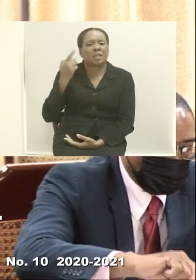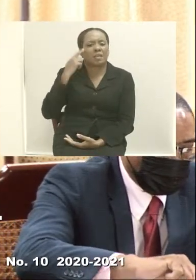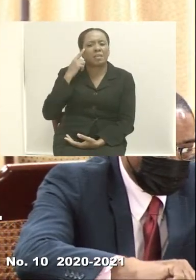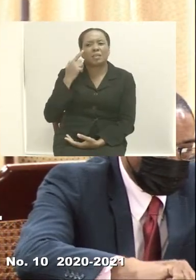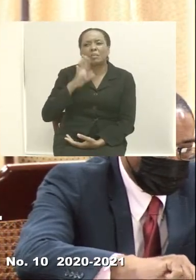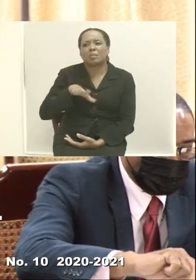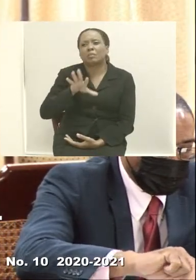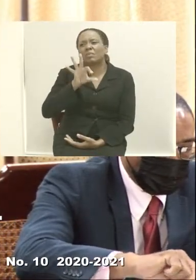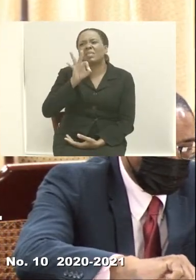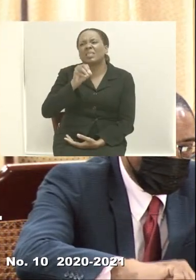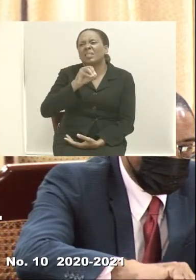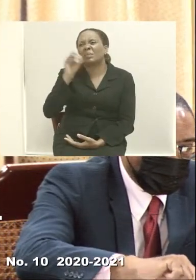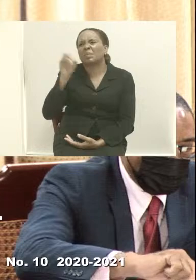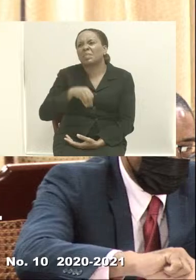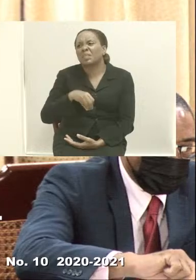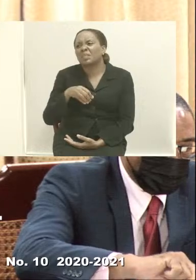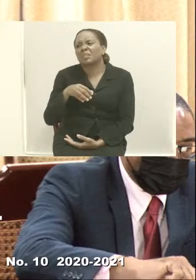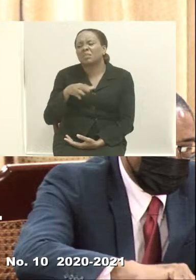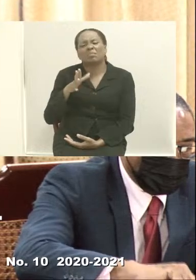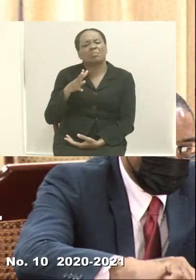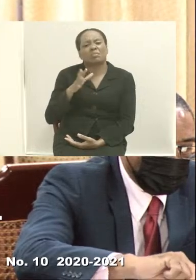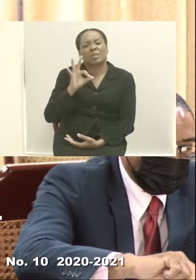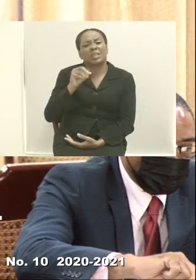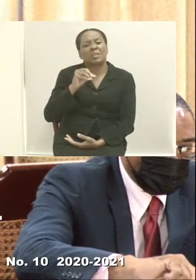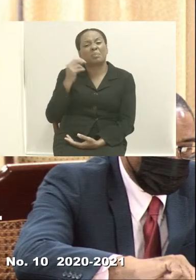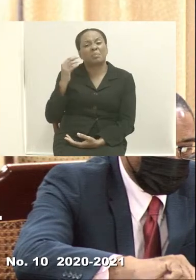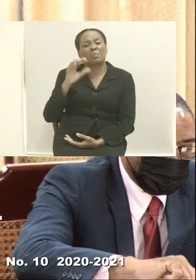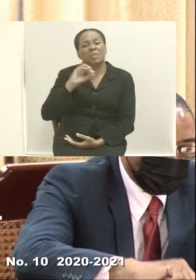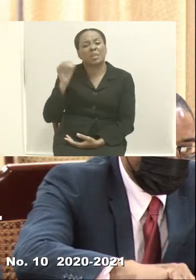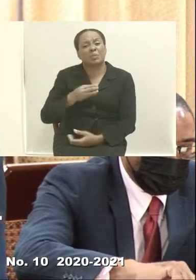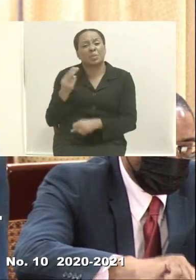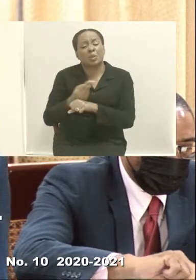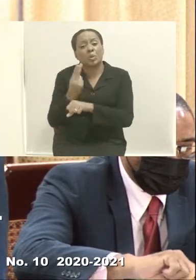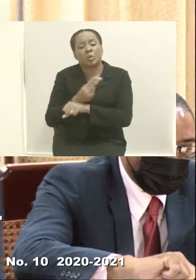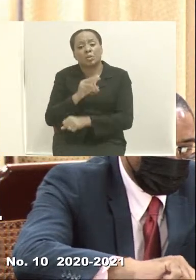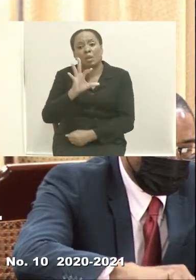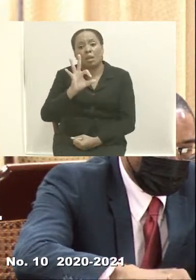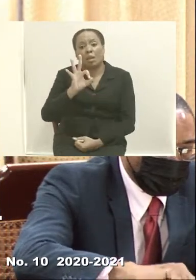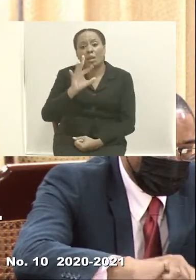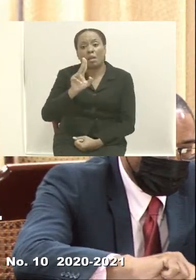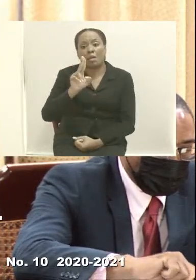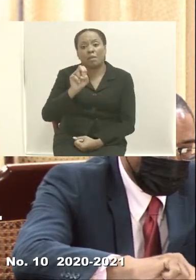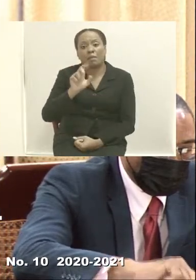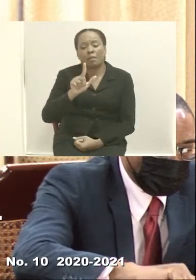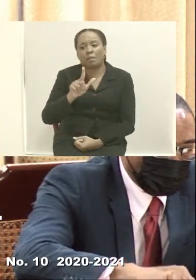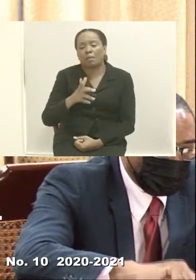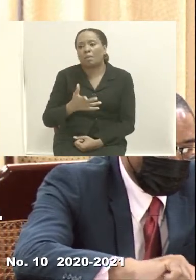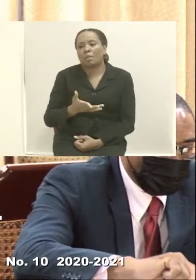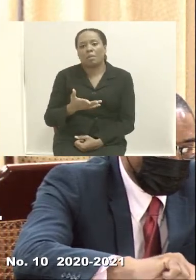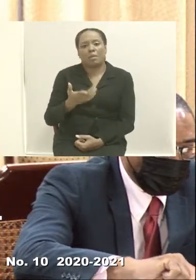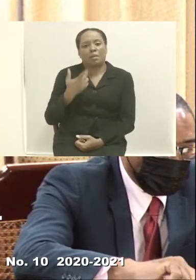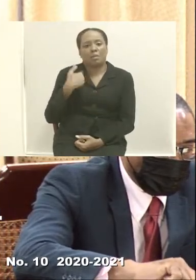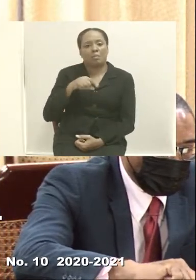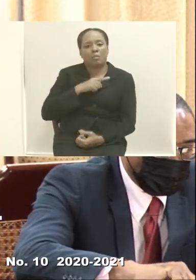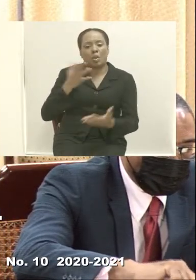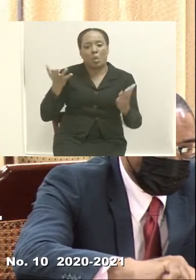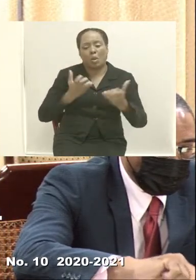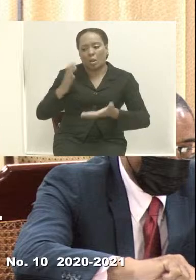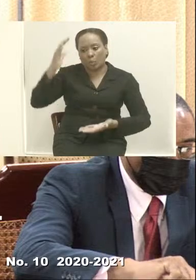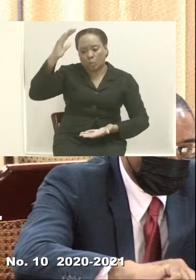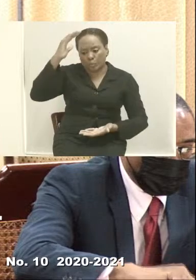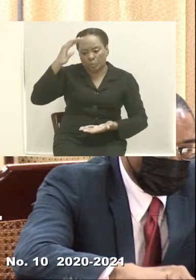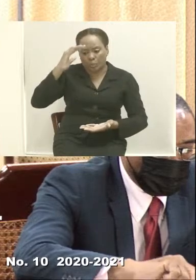somewhere in that region. We want to reduce that. And of course, as we move within the context of our renewable energy